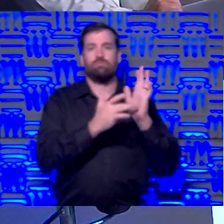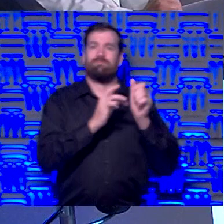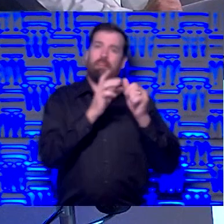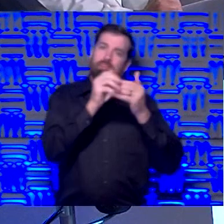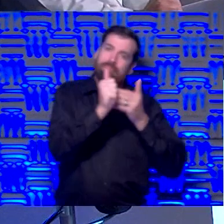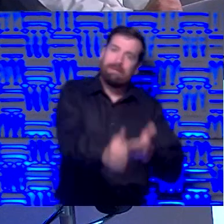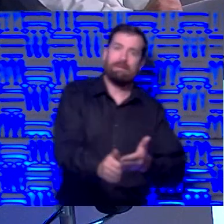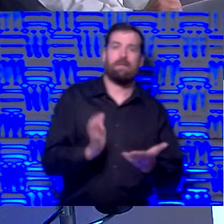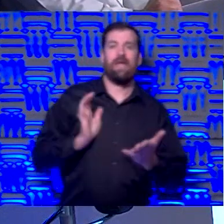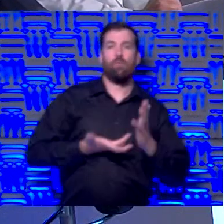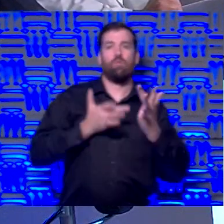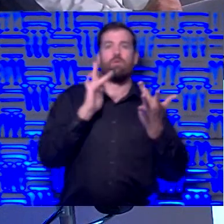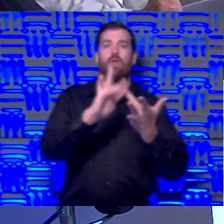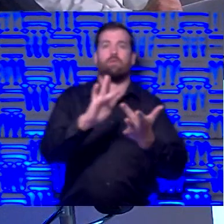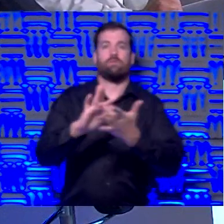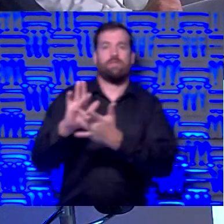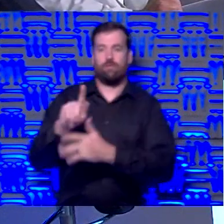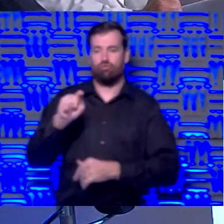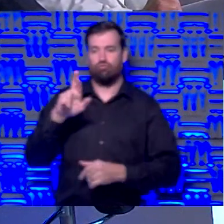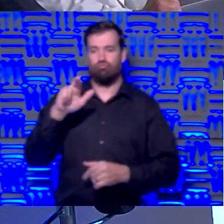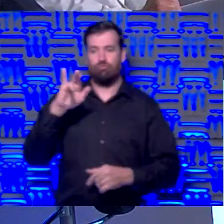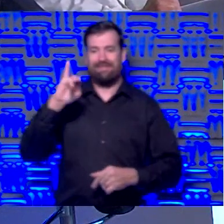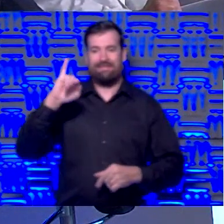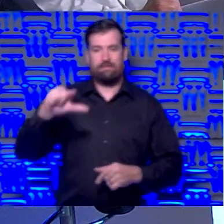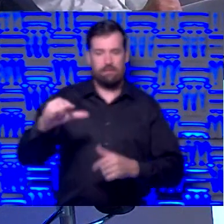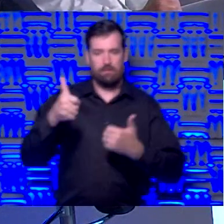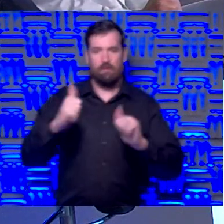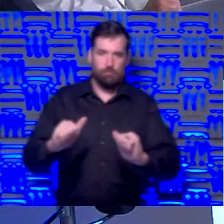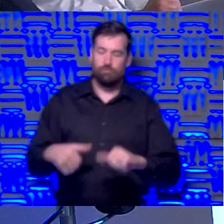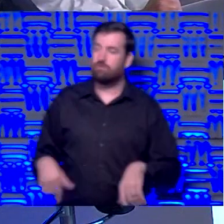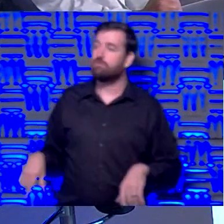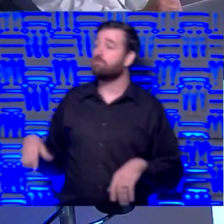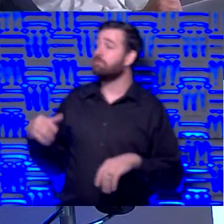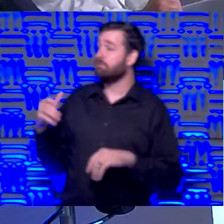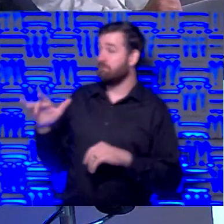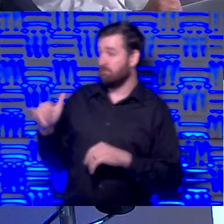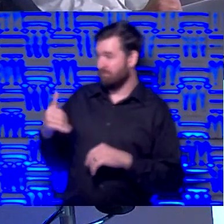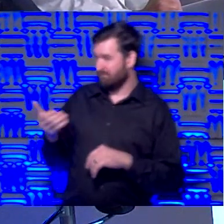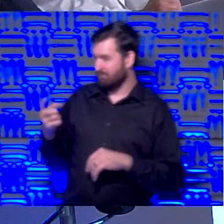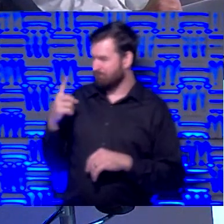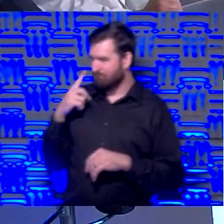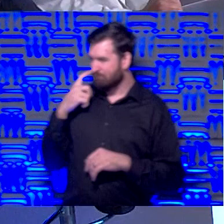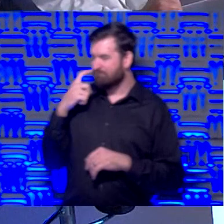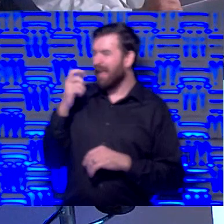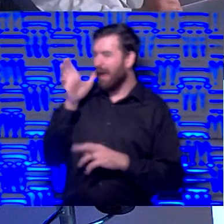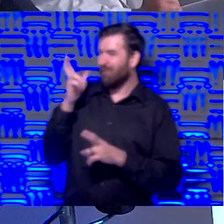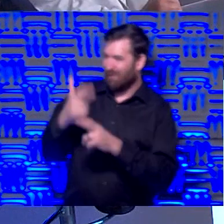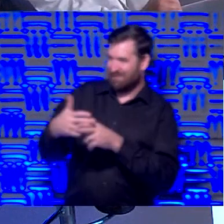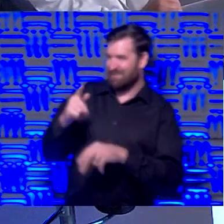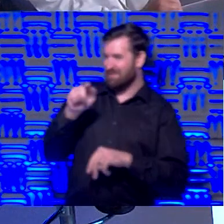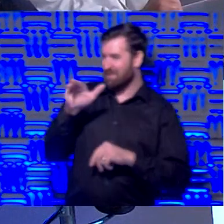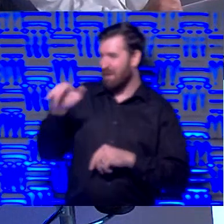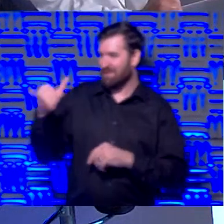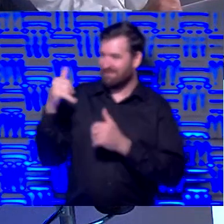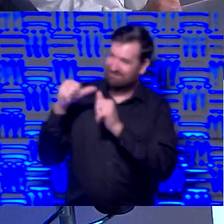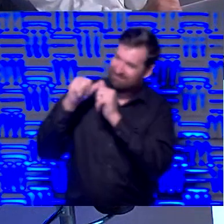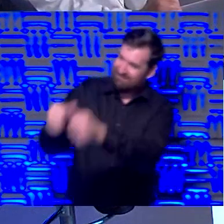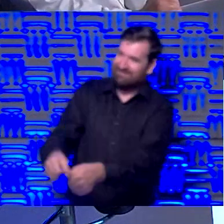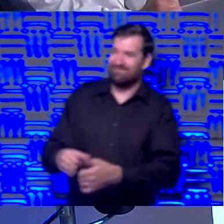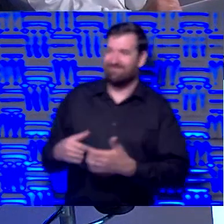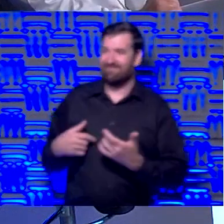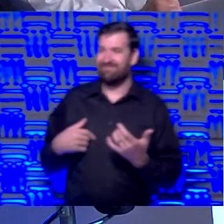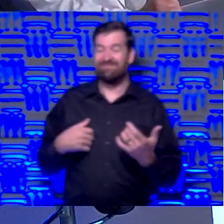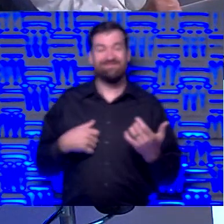efforts as we go into the semester through the county department. And so, Well, since I butchered his last name, I'm going to call him Tommy from now Tommy. on. Too. That Yeah, I can hey, say that.